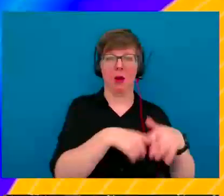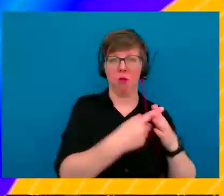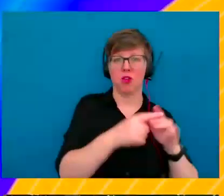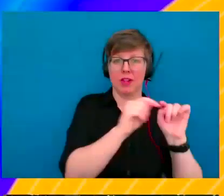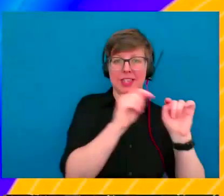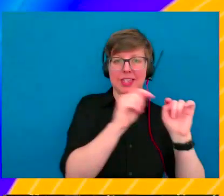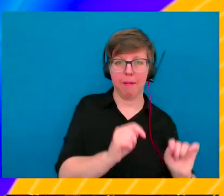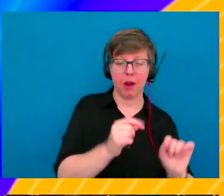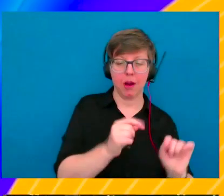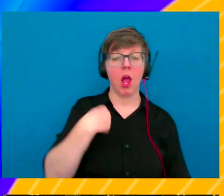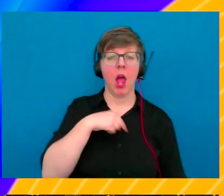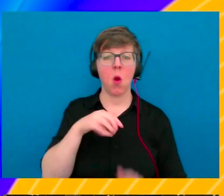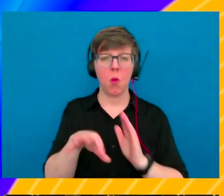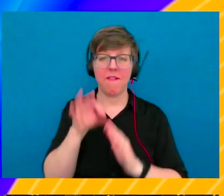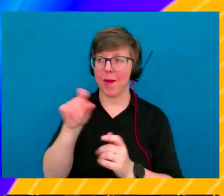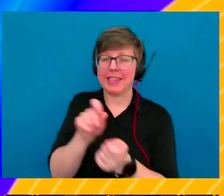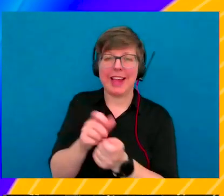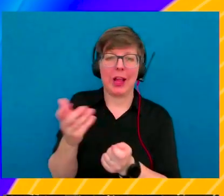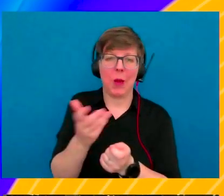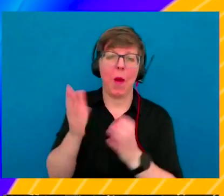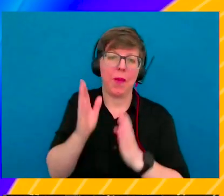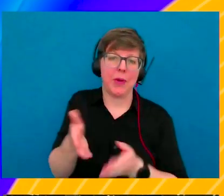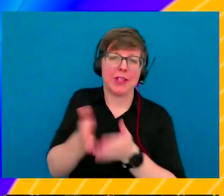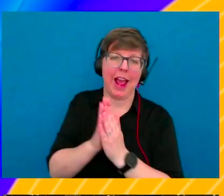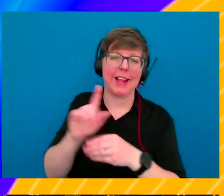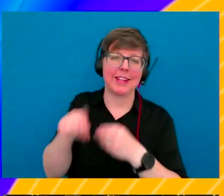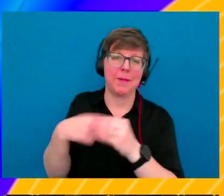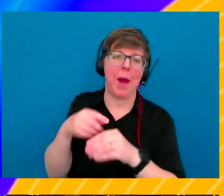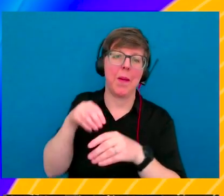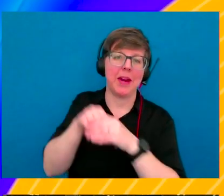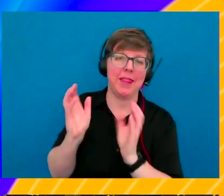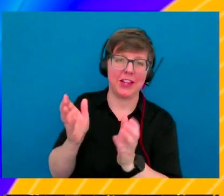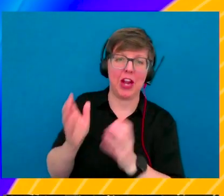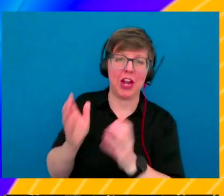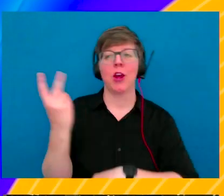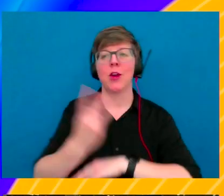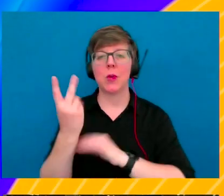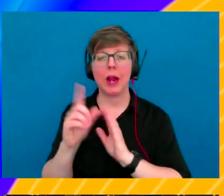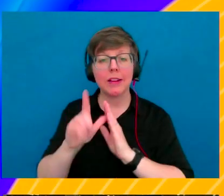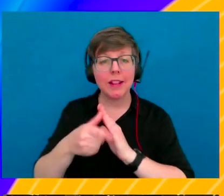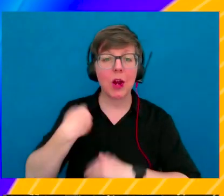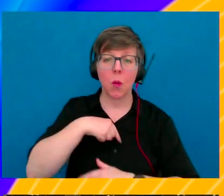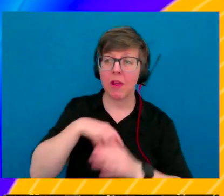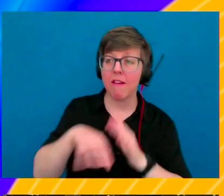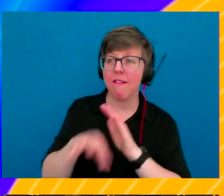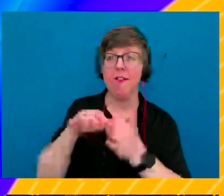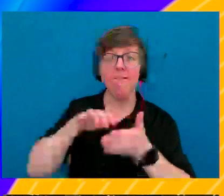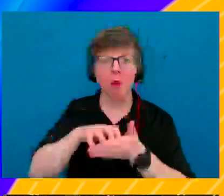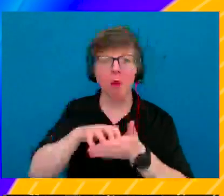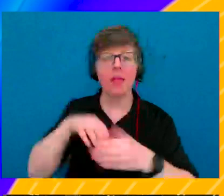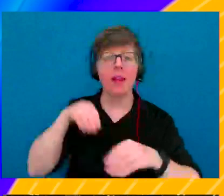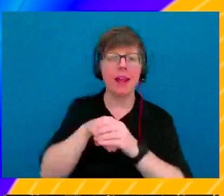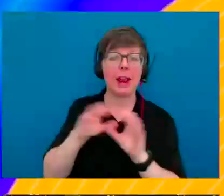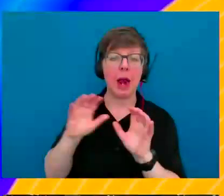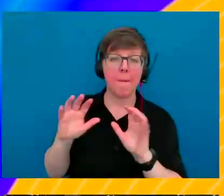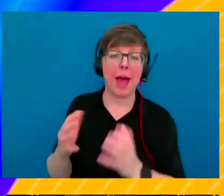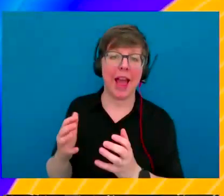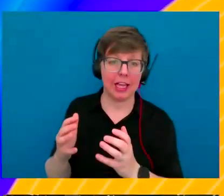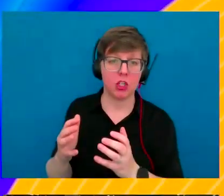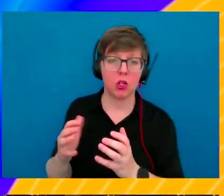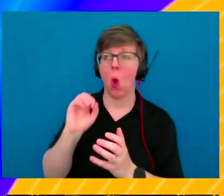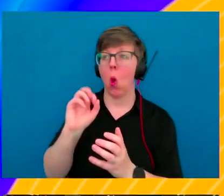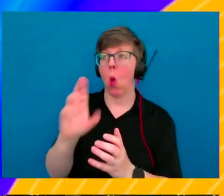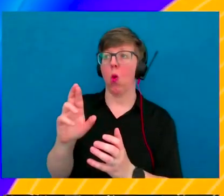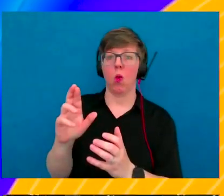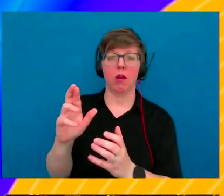had asked about in the chat was, okay, 2 days later we find a vulnerability in one of the packages, or we found that there was an inadvertent whatever